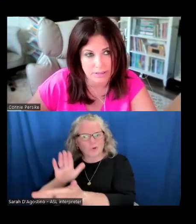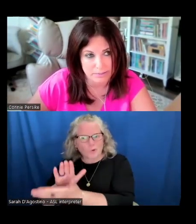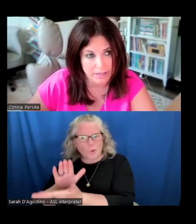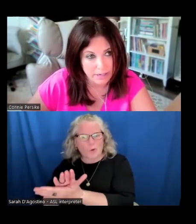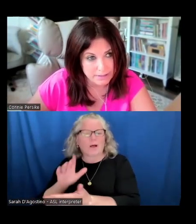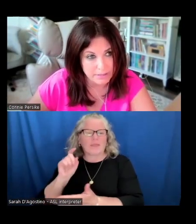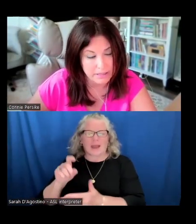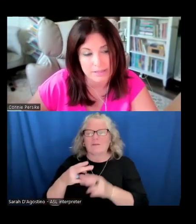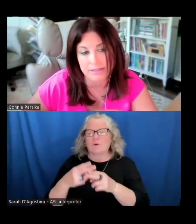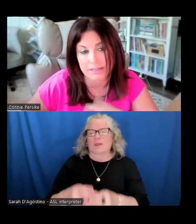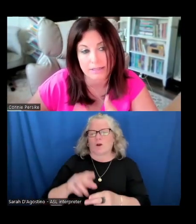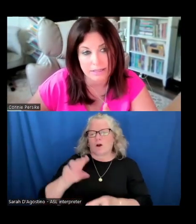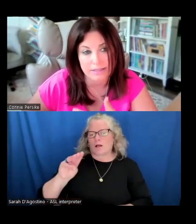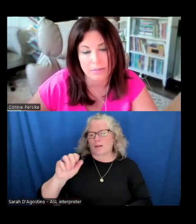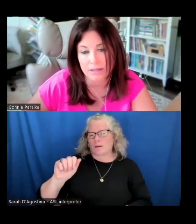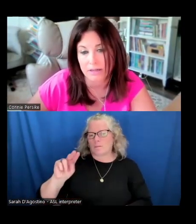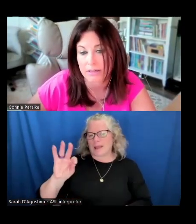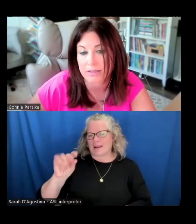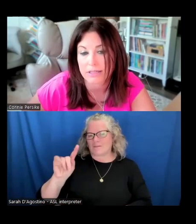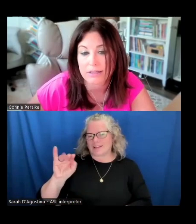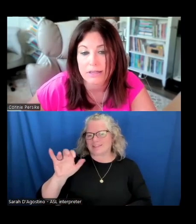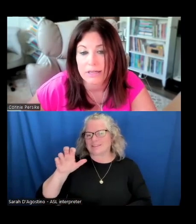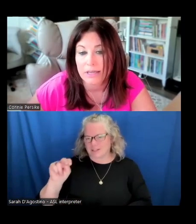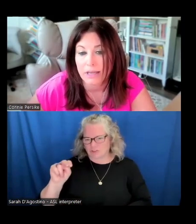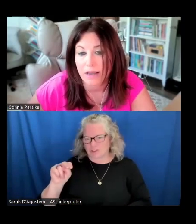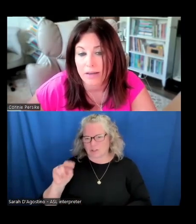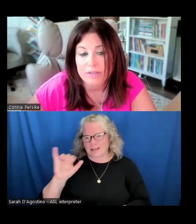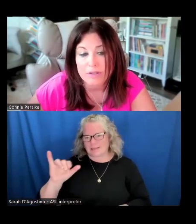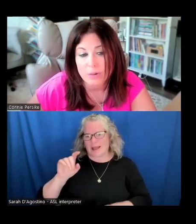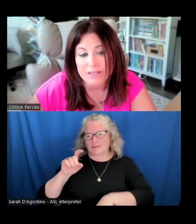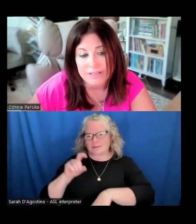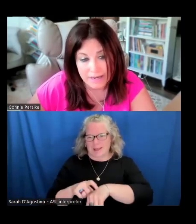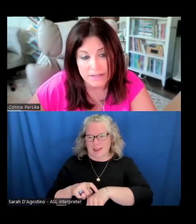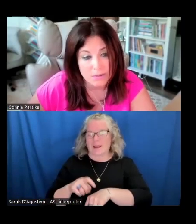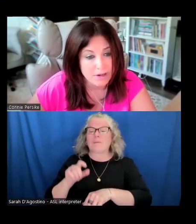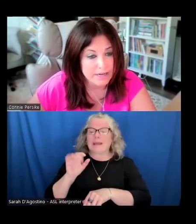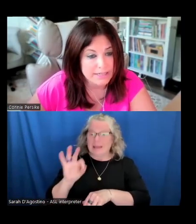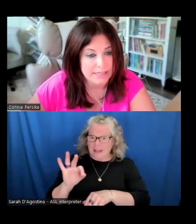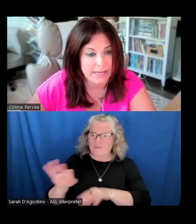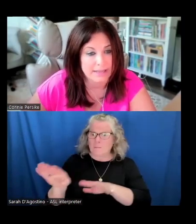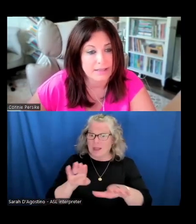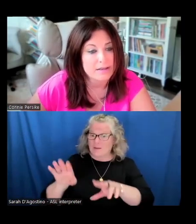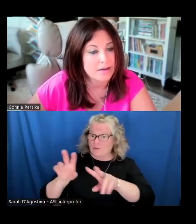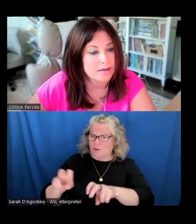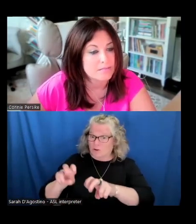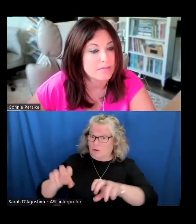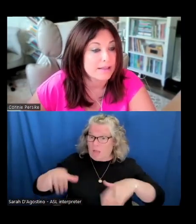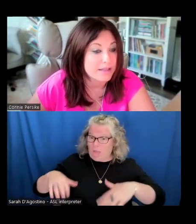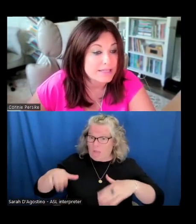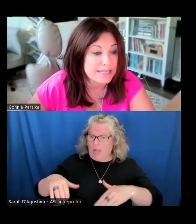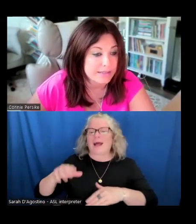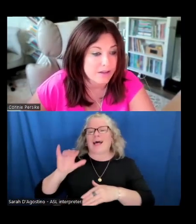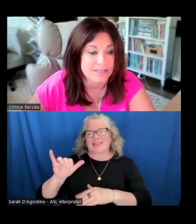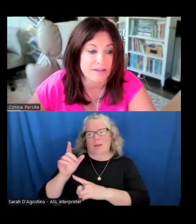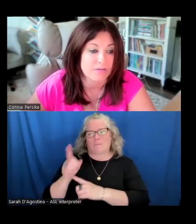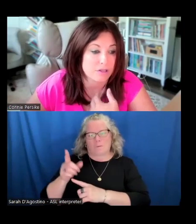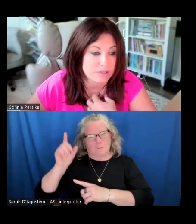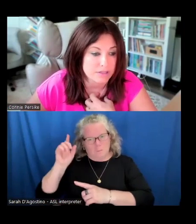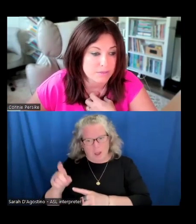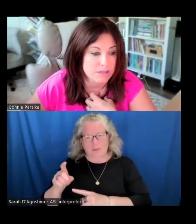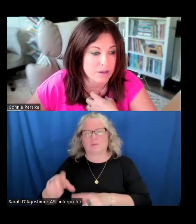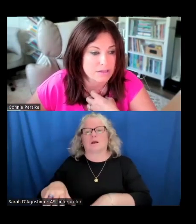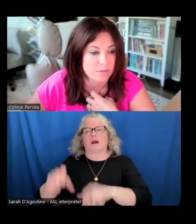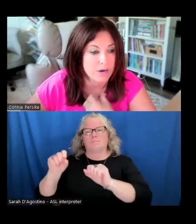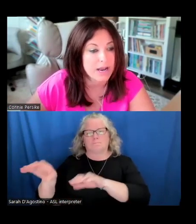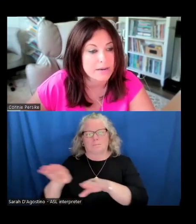behavioral assessment hasn't been conducted, it needs to be conducted. So it's tied to our IDEA. And then state laws, like for